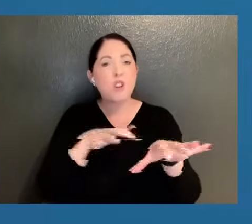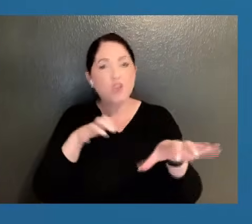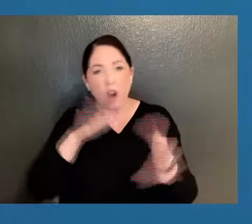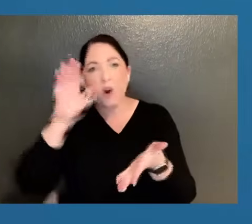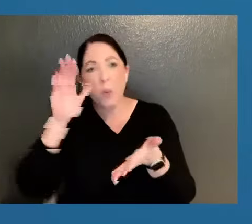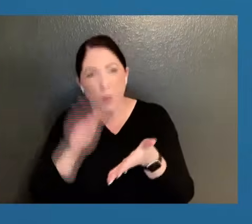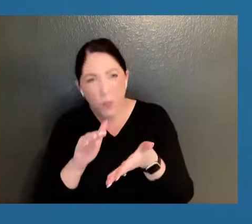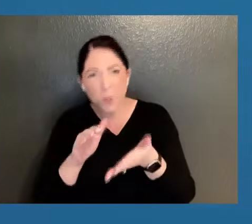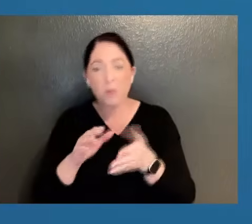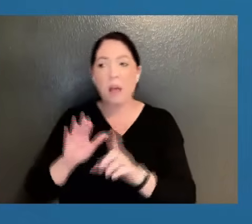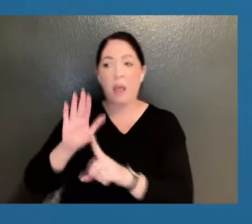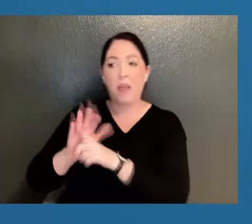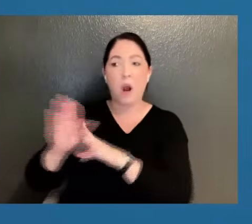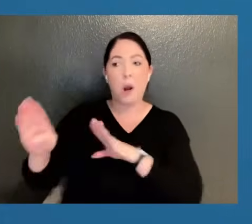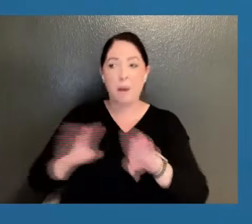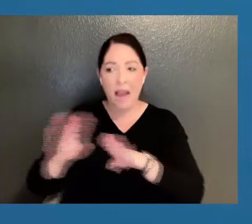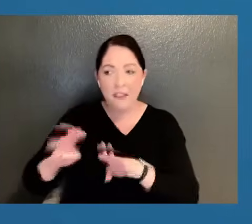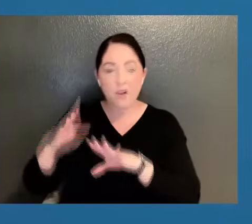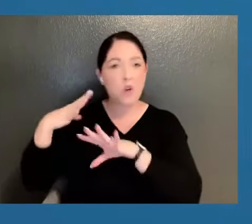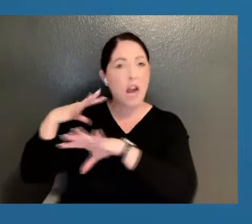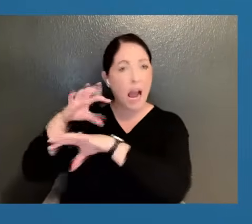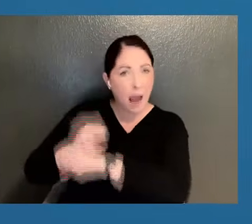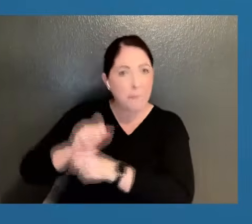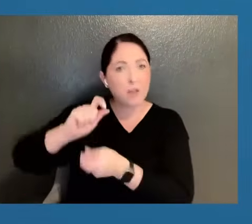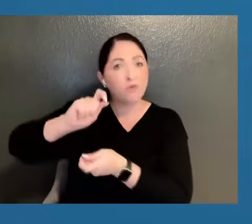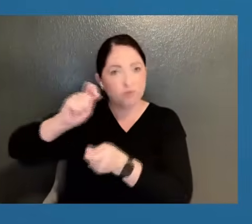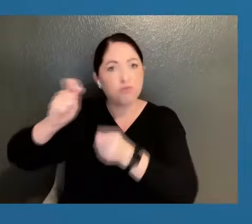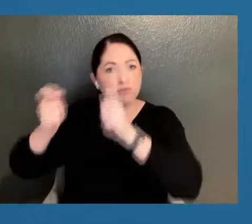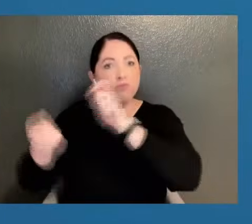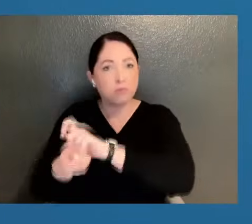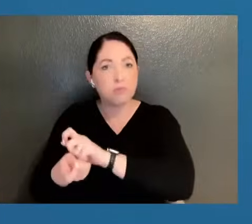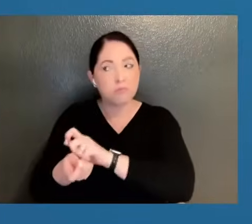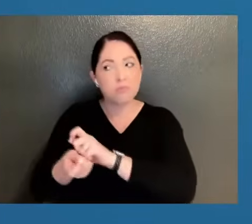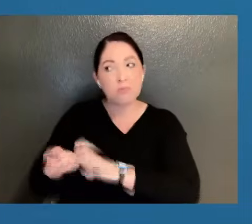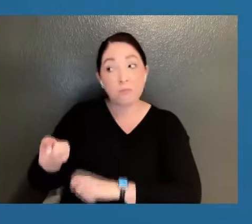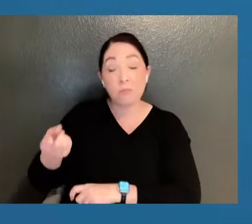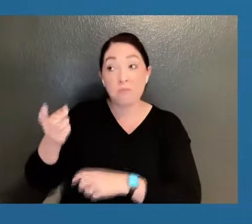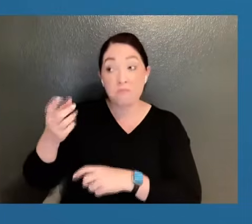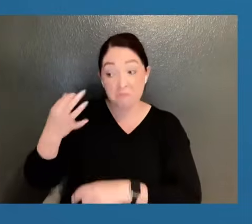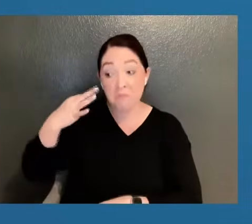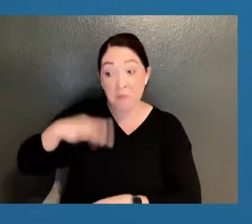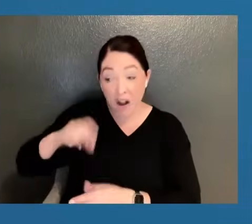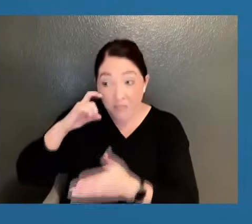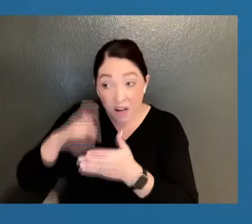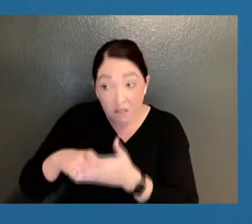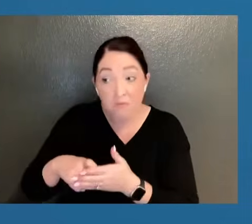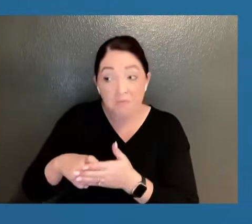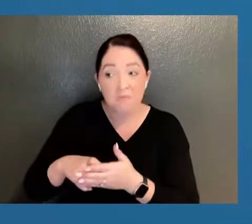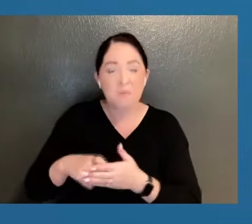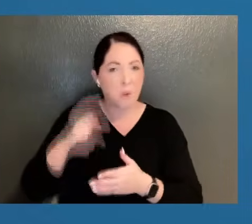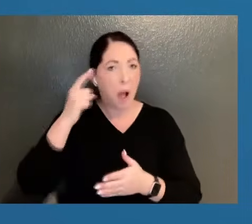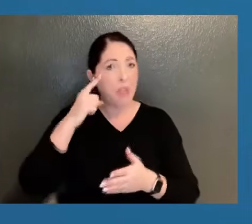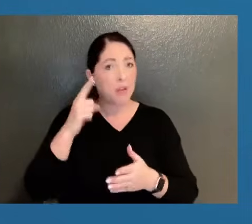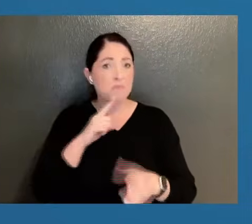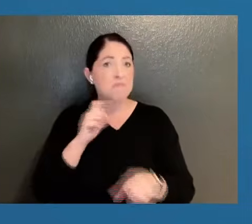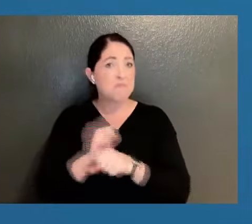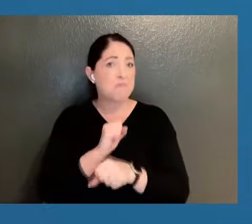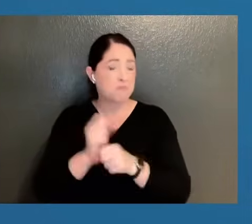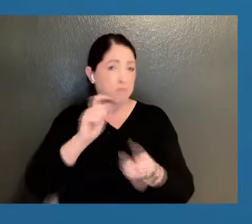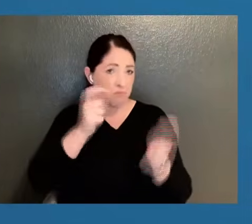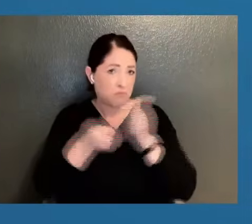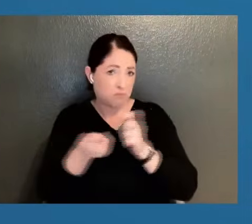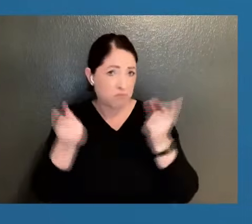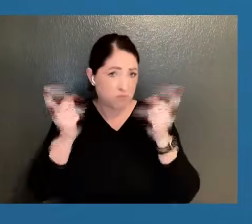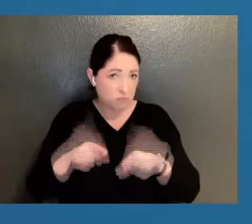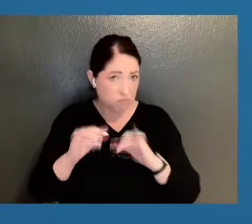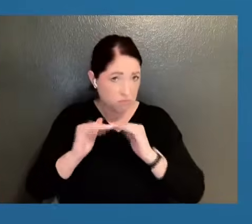habits, and they're seeing the benefits of this, is something I feel confident. So we'll keep the price point. Under federal law,